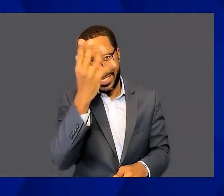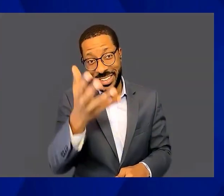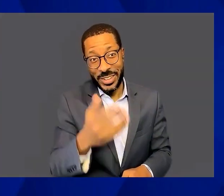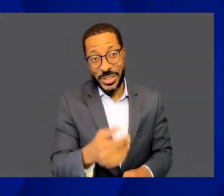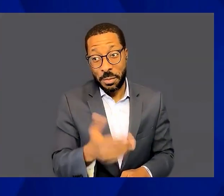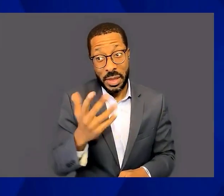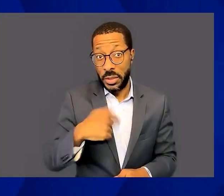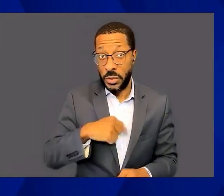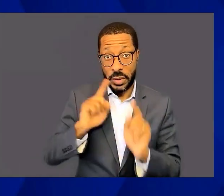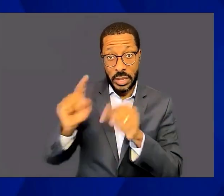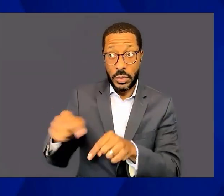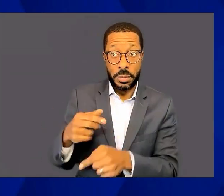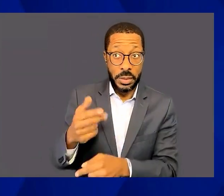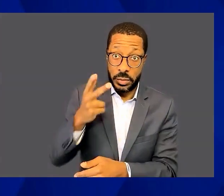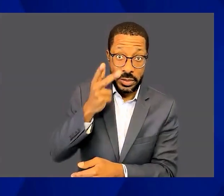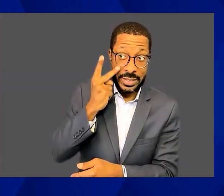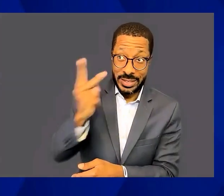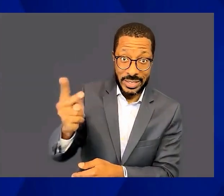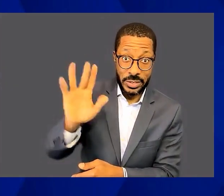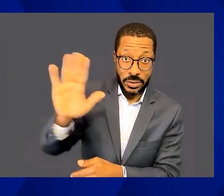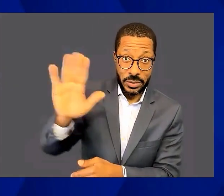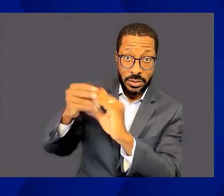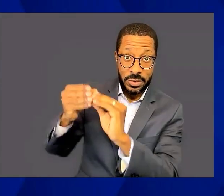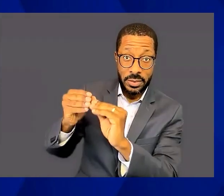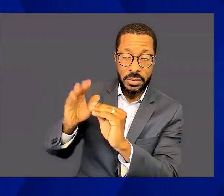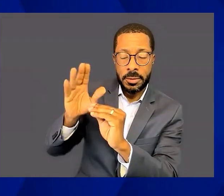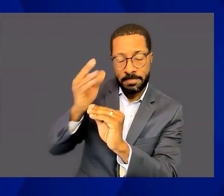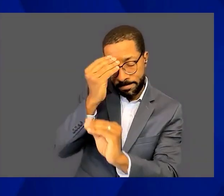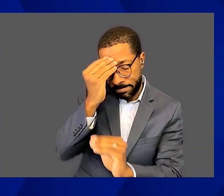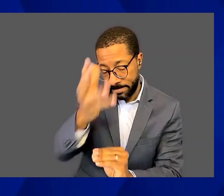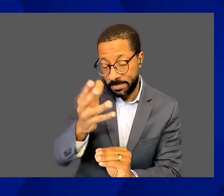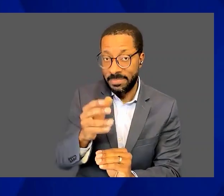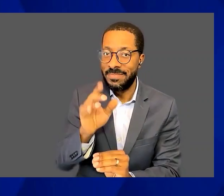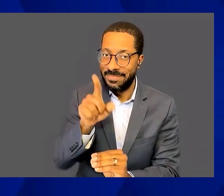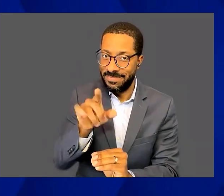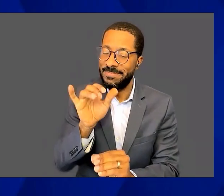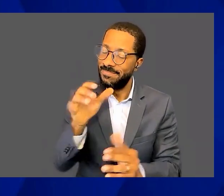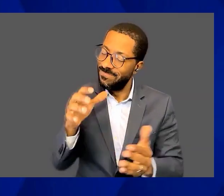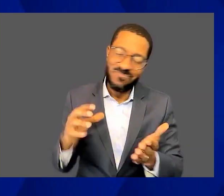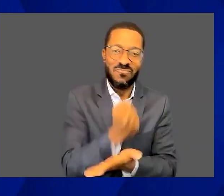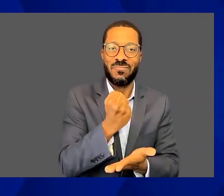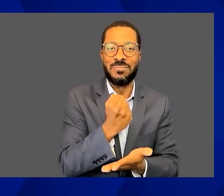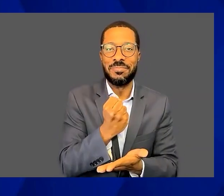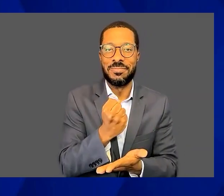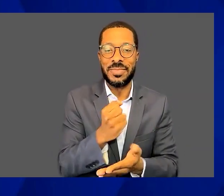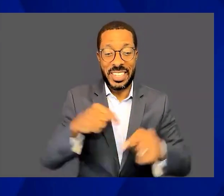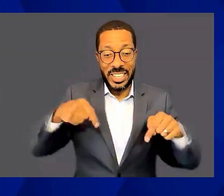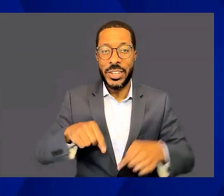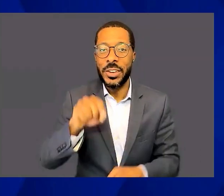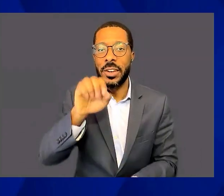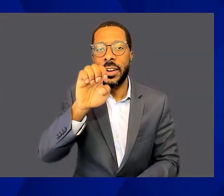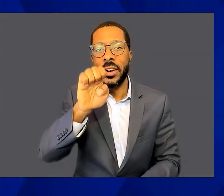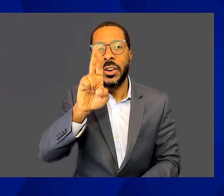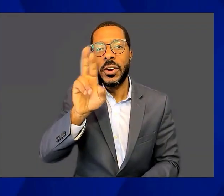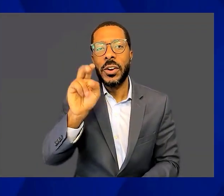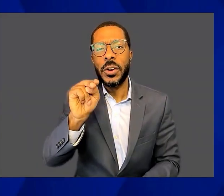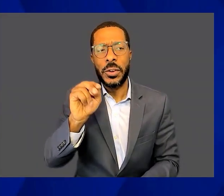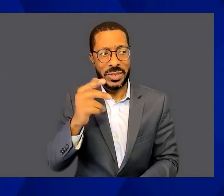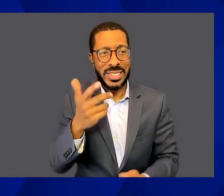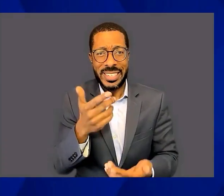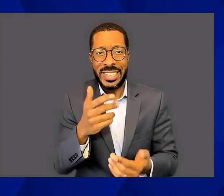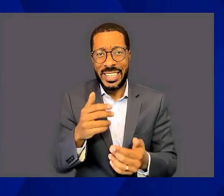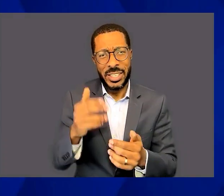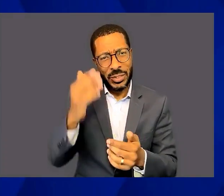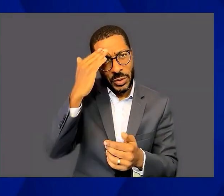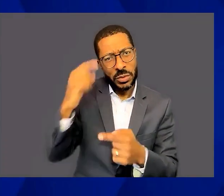the orientation. One of the most incredible opportunities that you have here at ERN is to expand your network. And